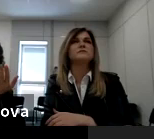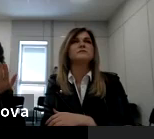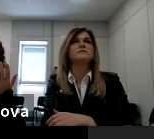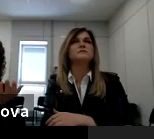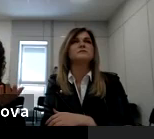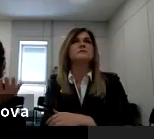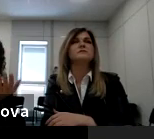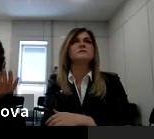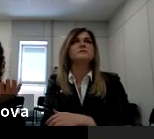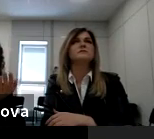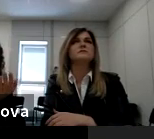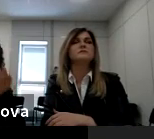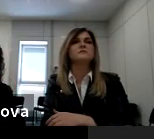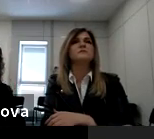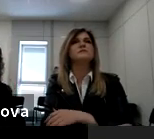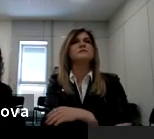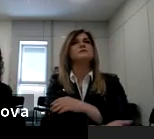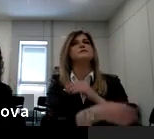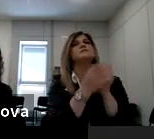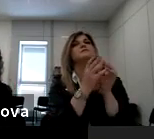a visualization, of course.